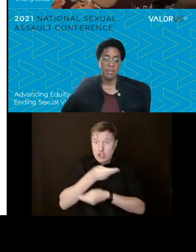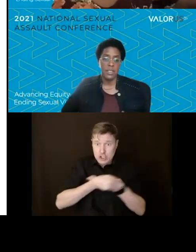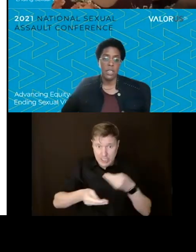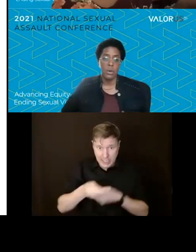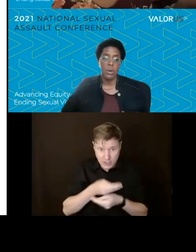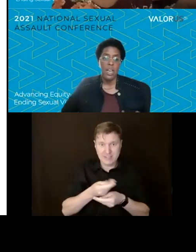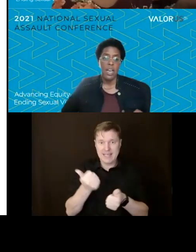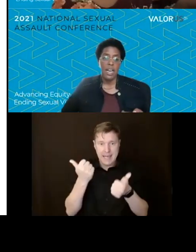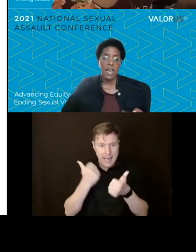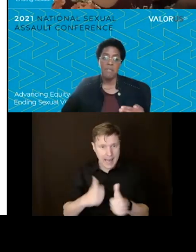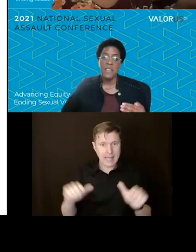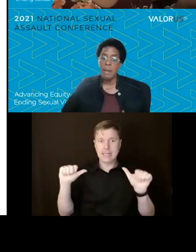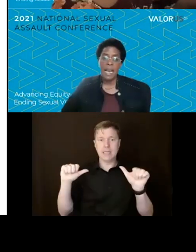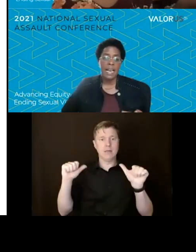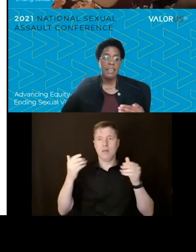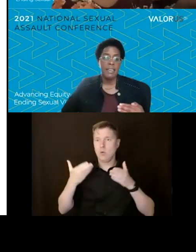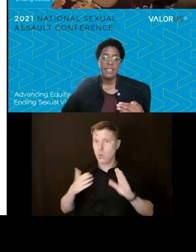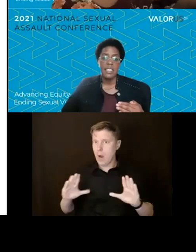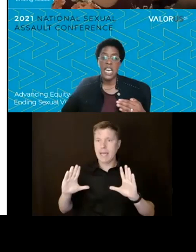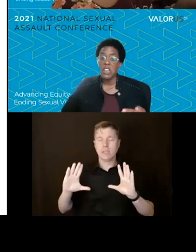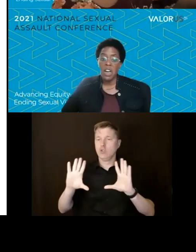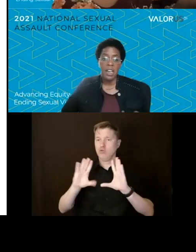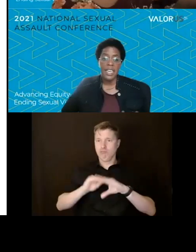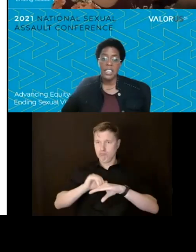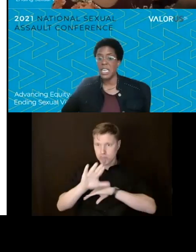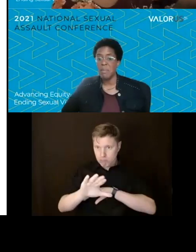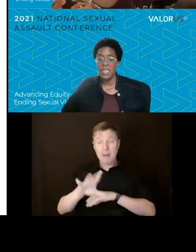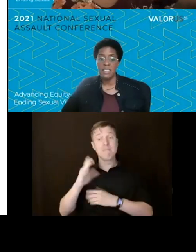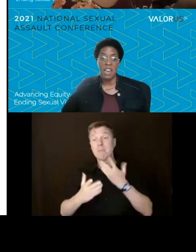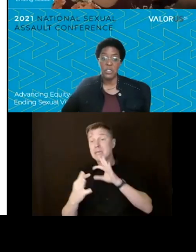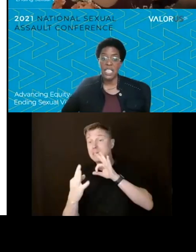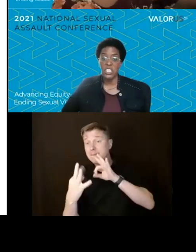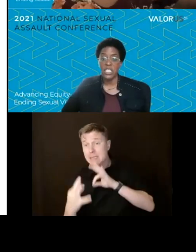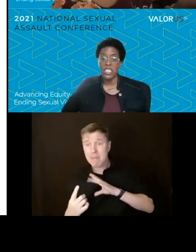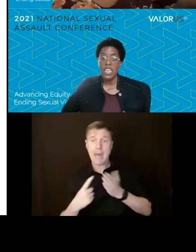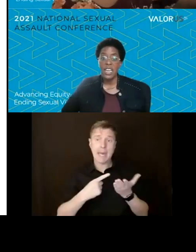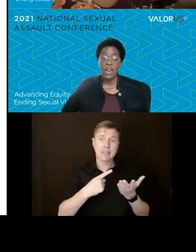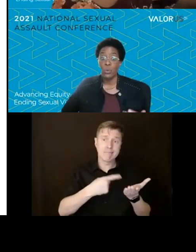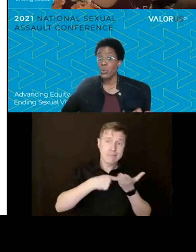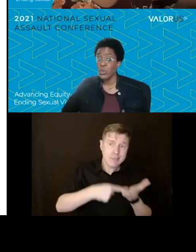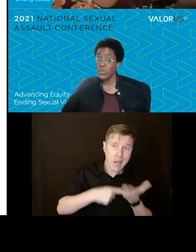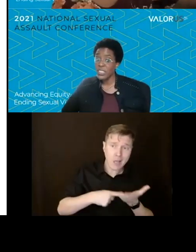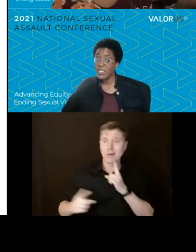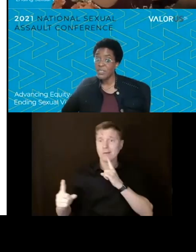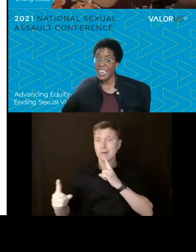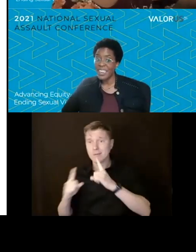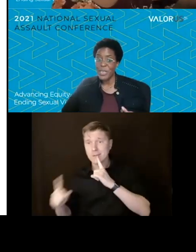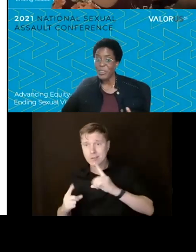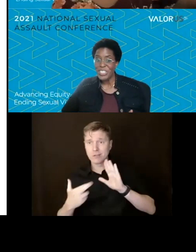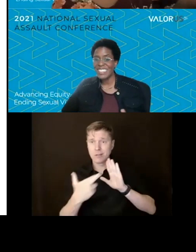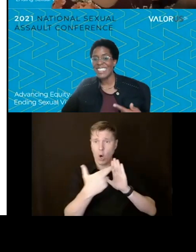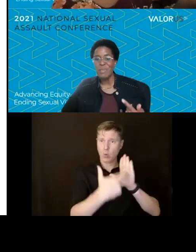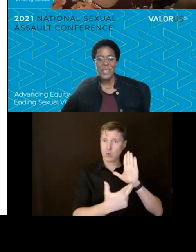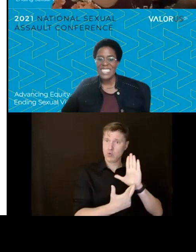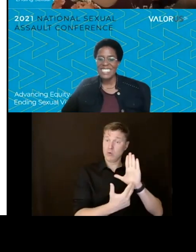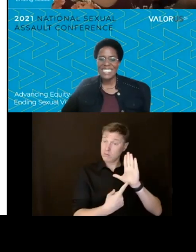system. So feedback, dialogue, entertainment, conversation, rules, right?